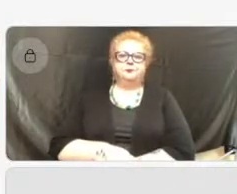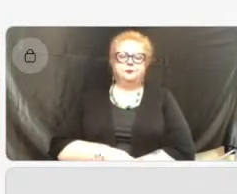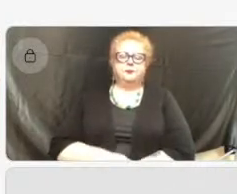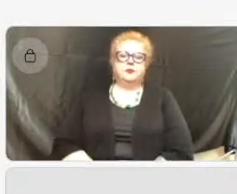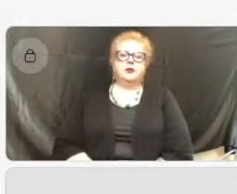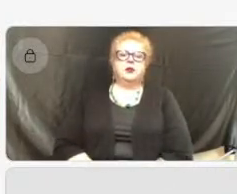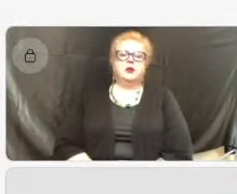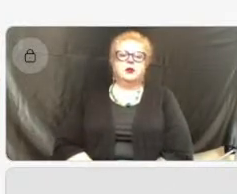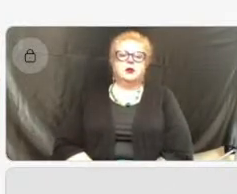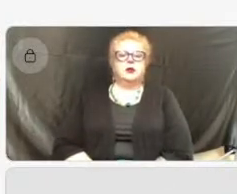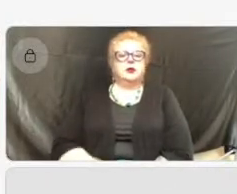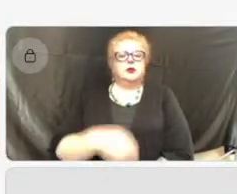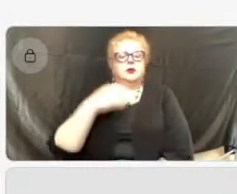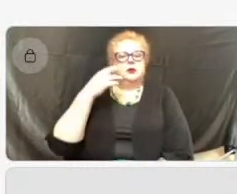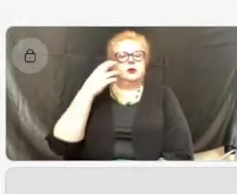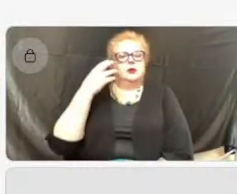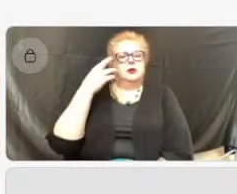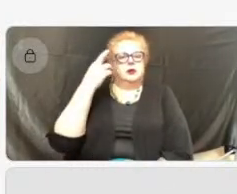Is there a reason that